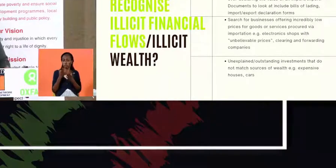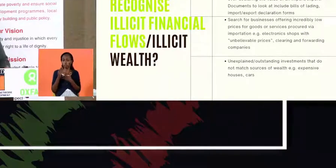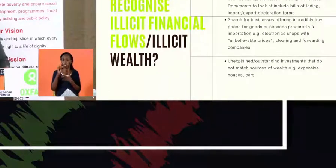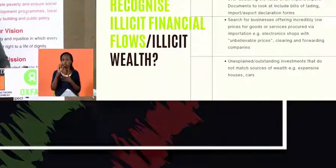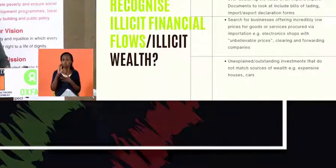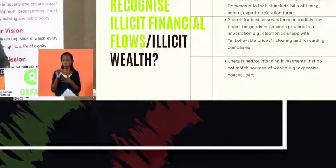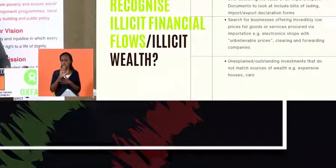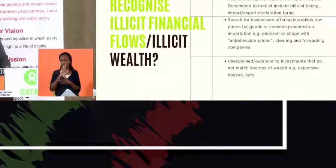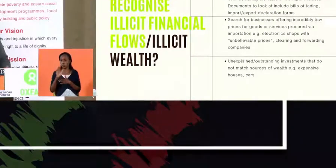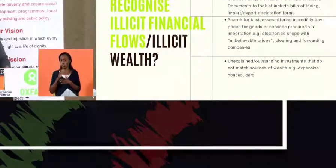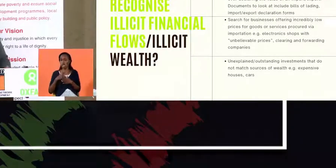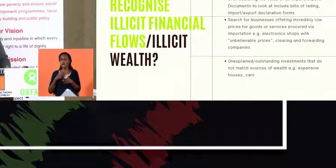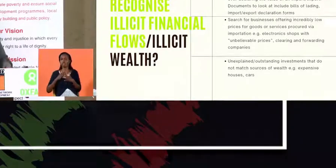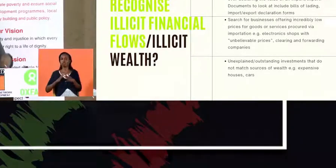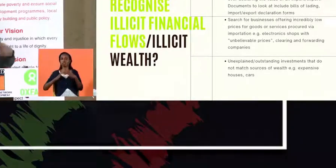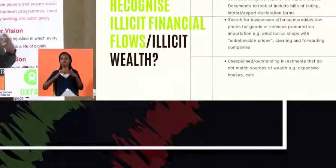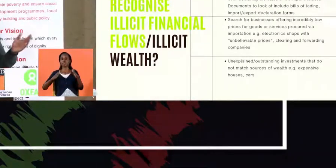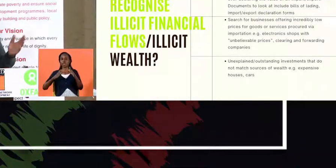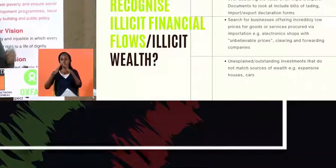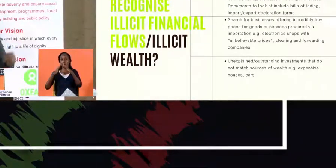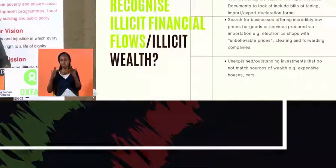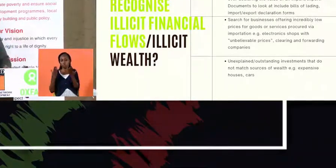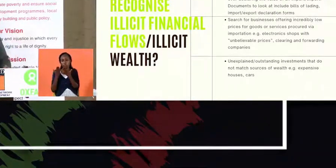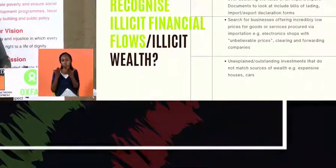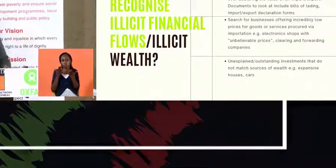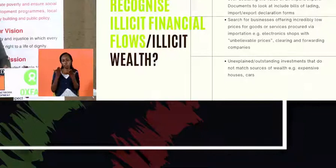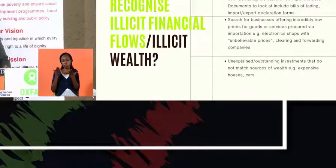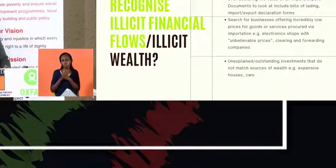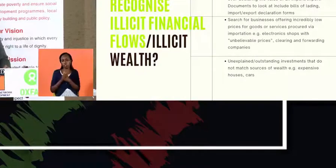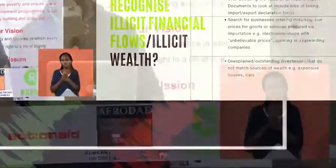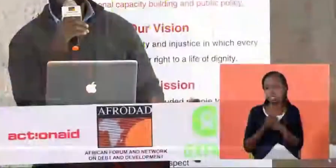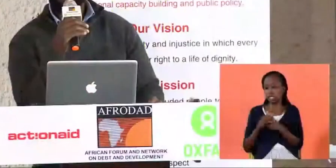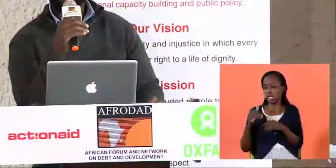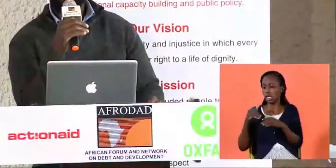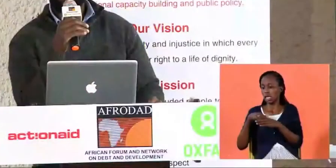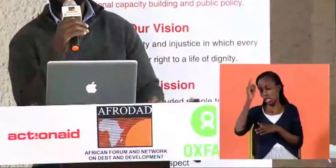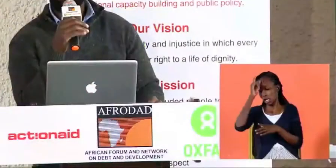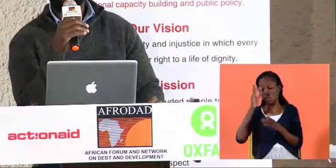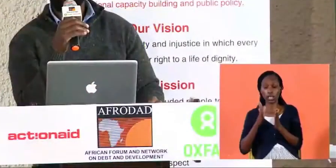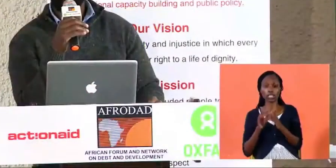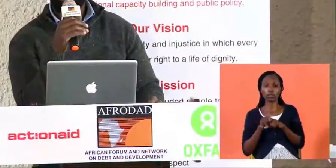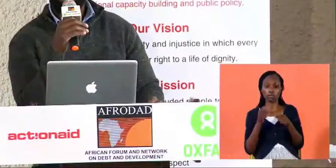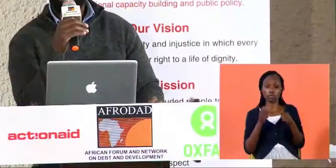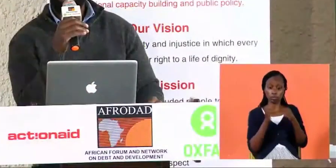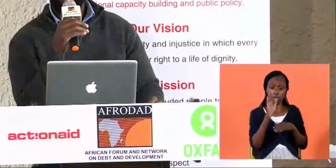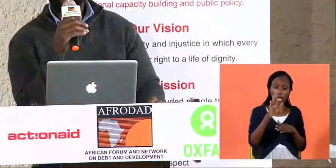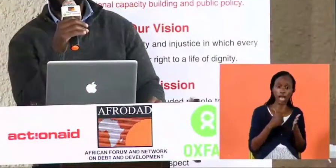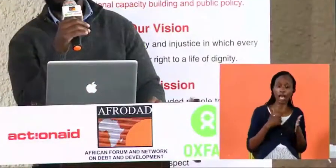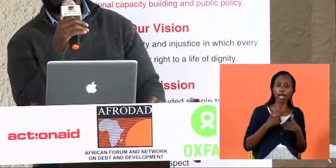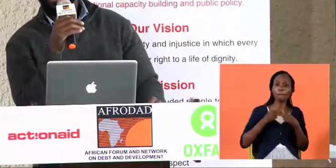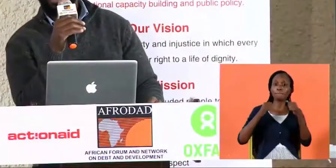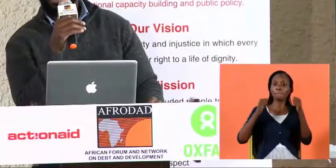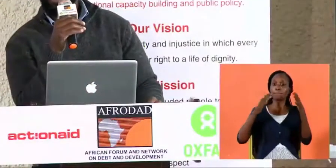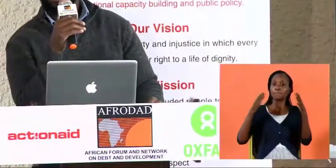palatial mansion, you know, somewhere in his, you know, in the countryside, and drives a fuel guzzler,